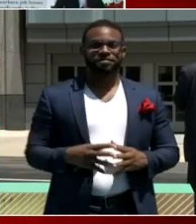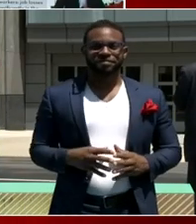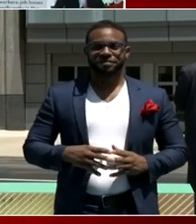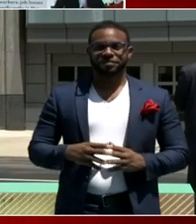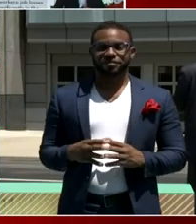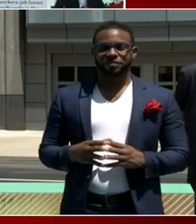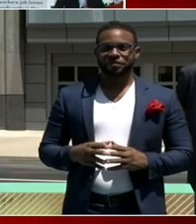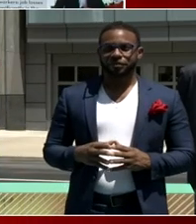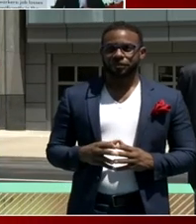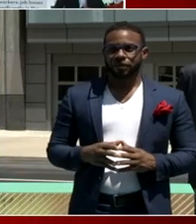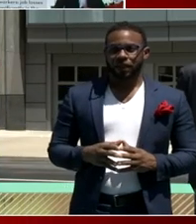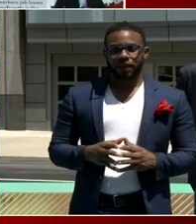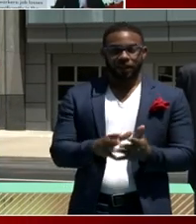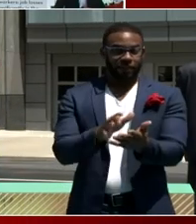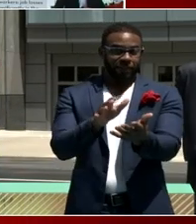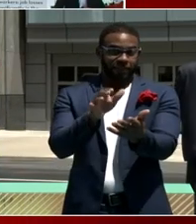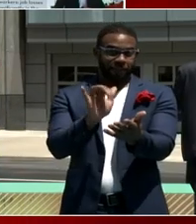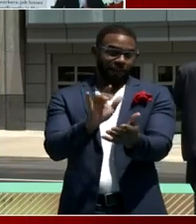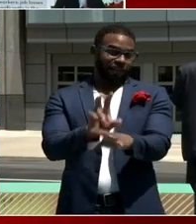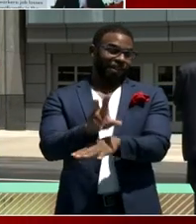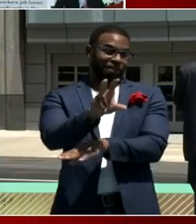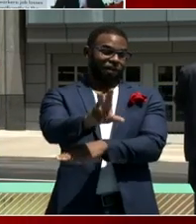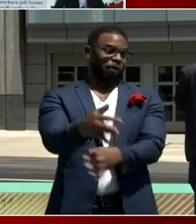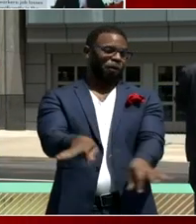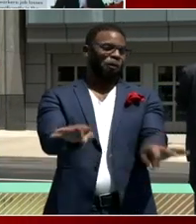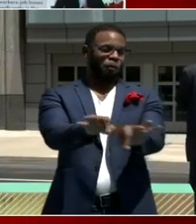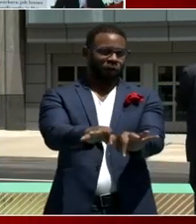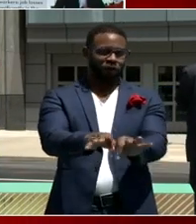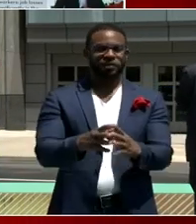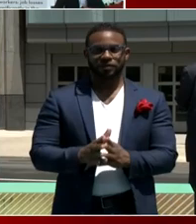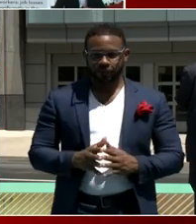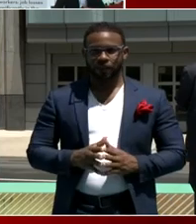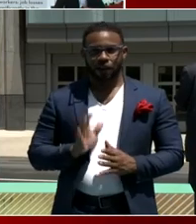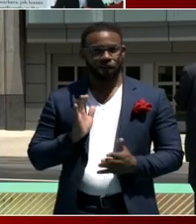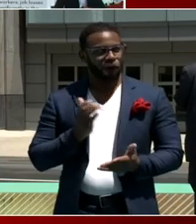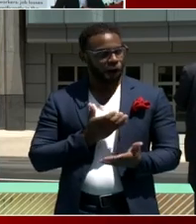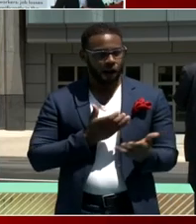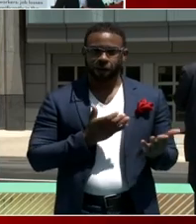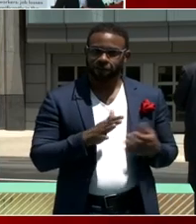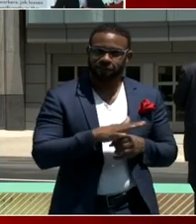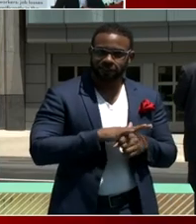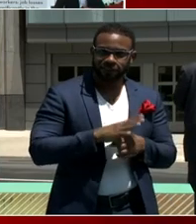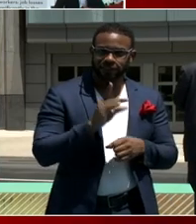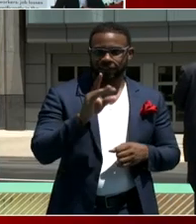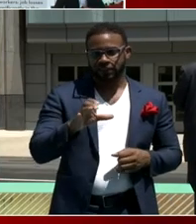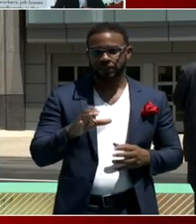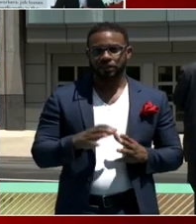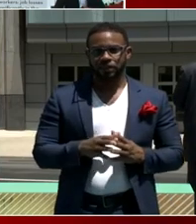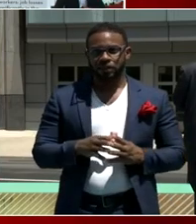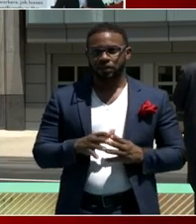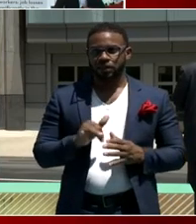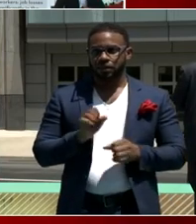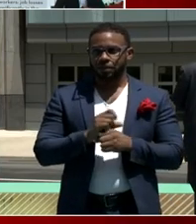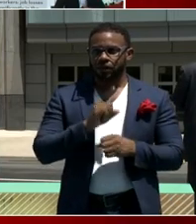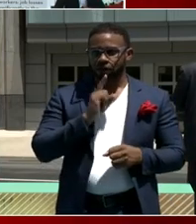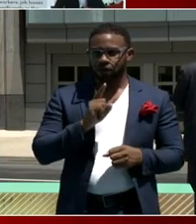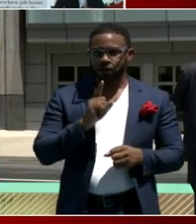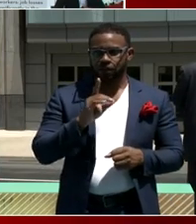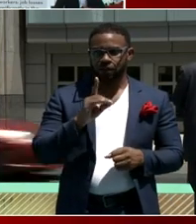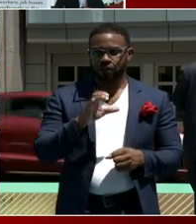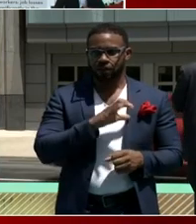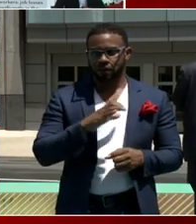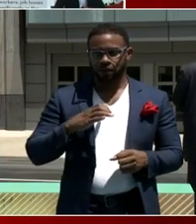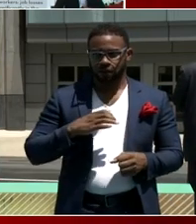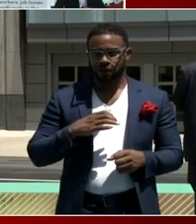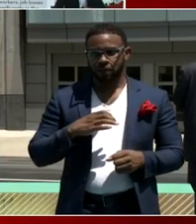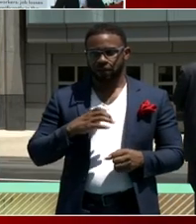to come. So that is an investment worthwhile of our district, and we got to make sure that the council sees